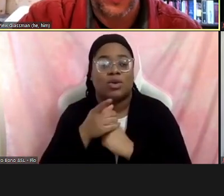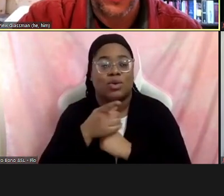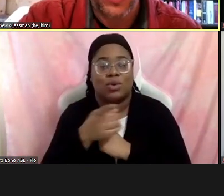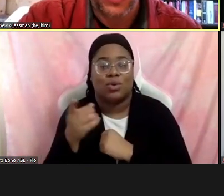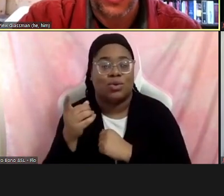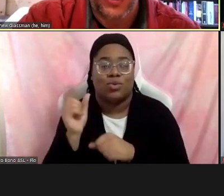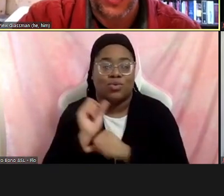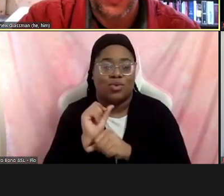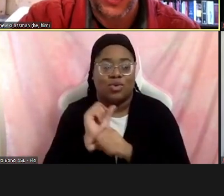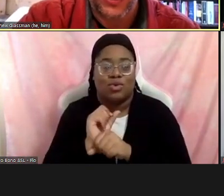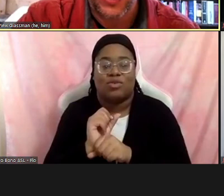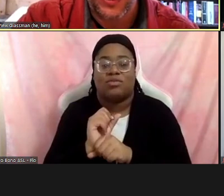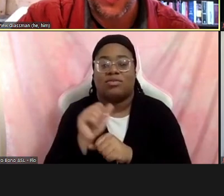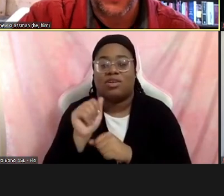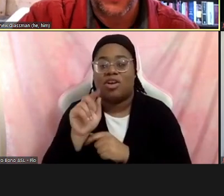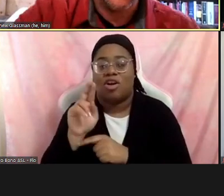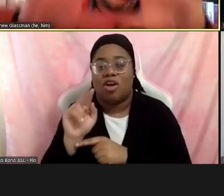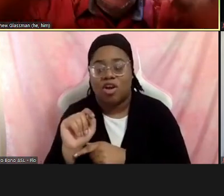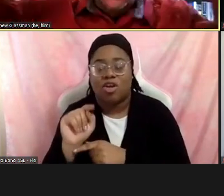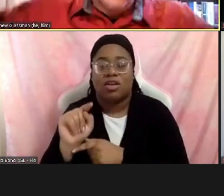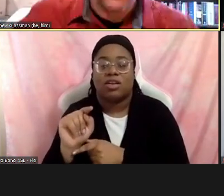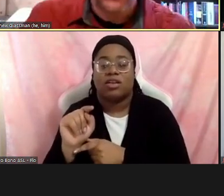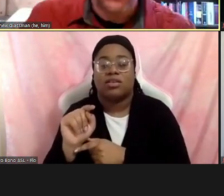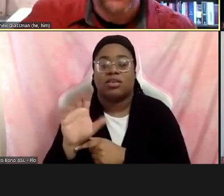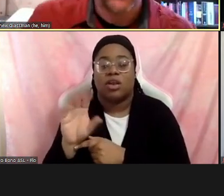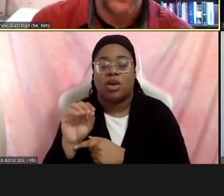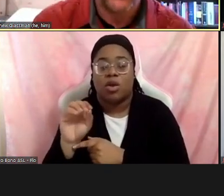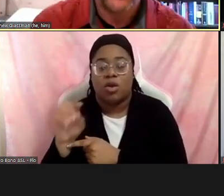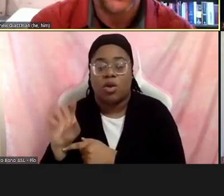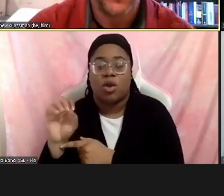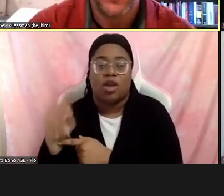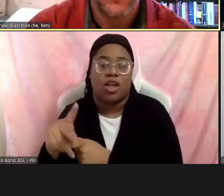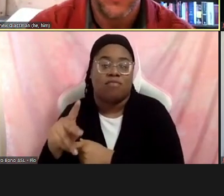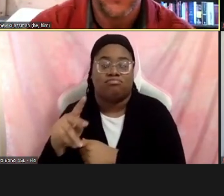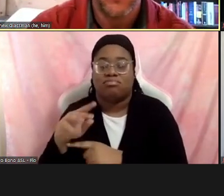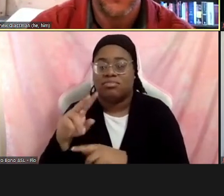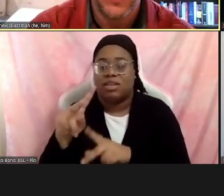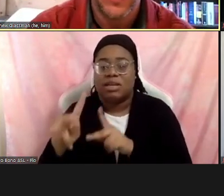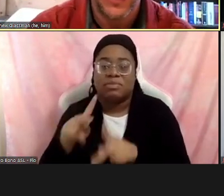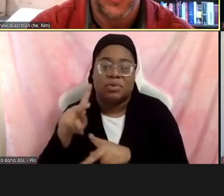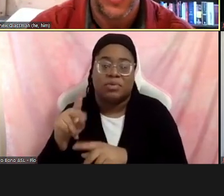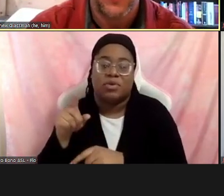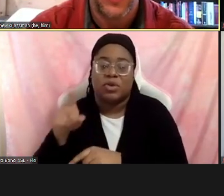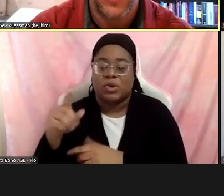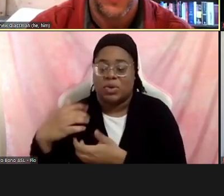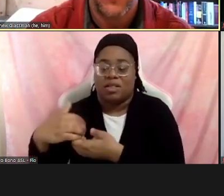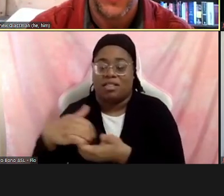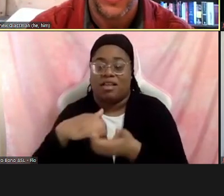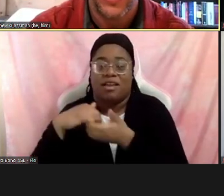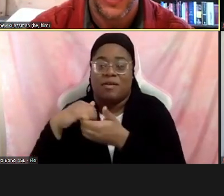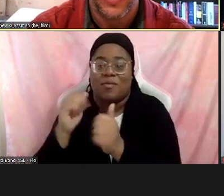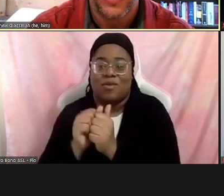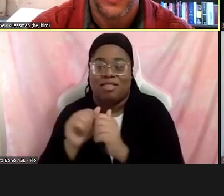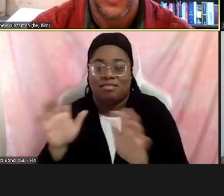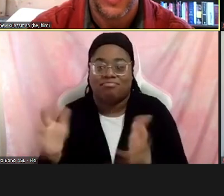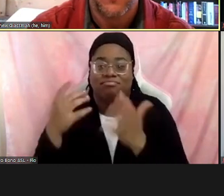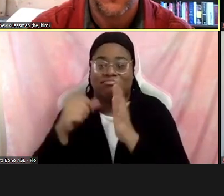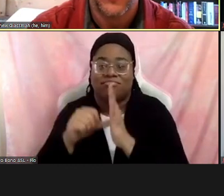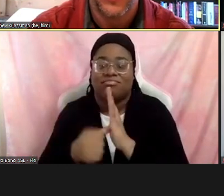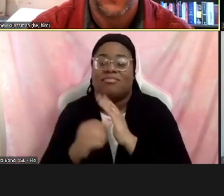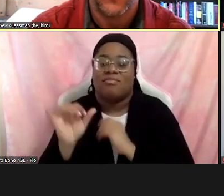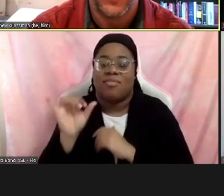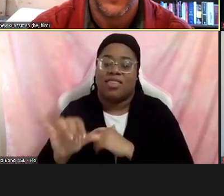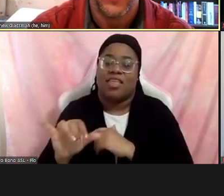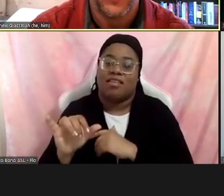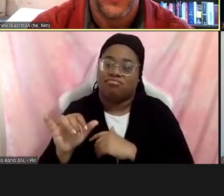of Art.Coop and your constellation of people that you're collaborating with and uplifting came to